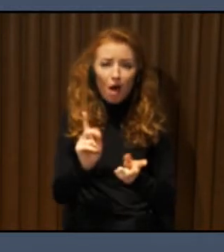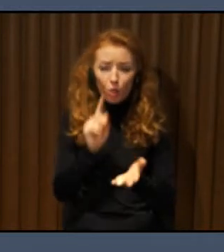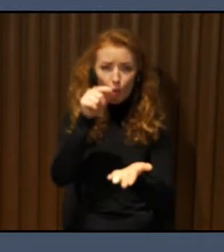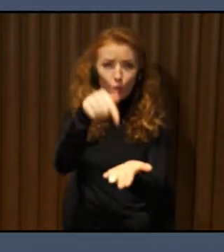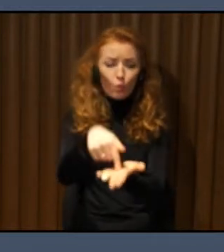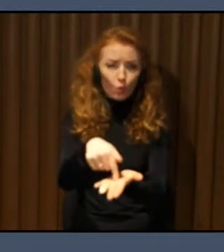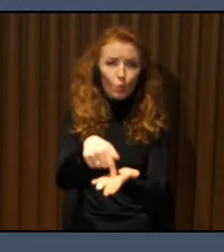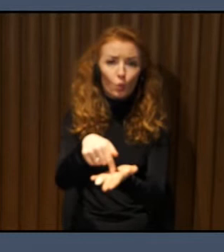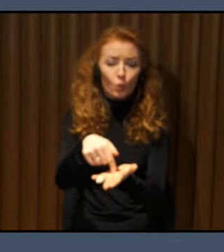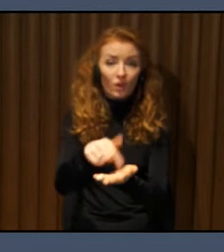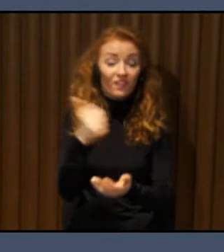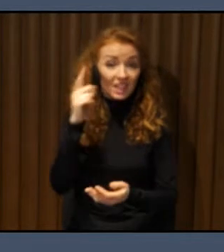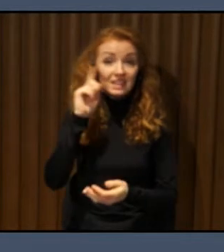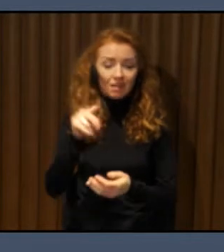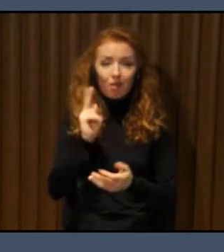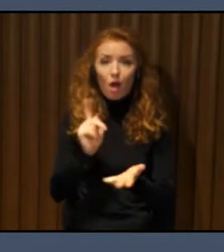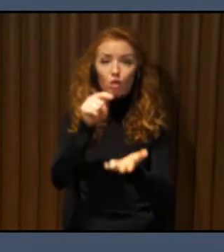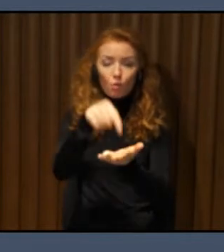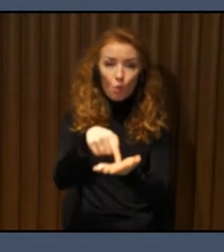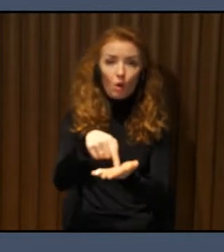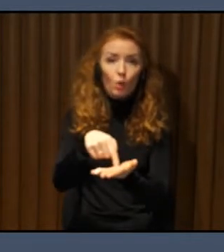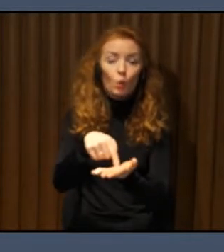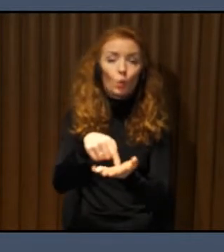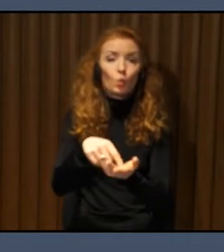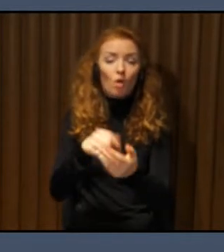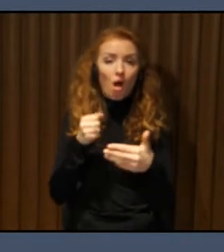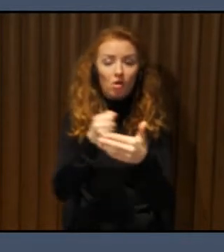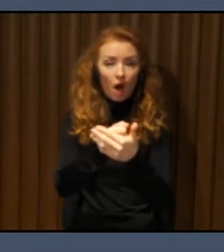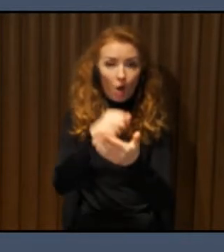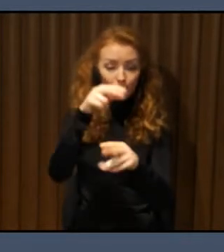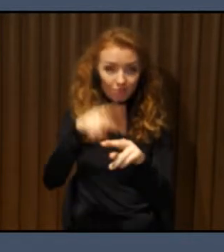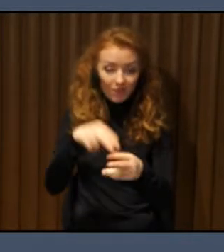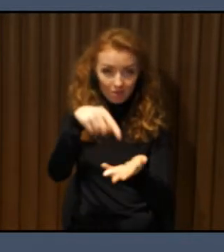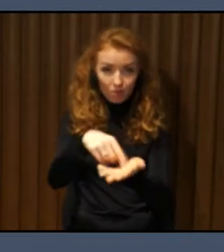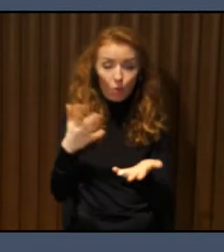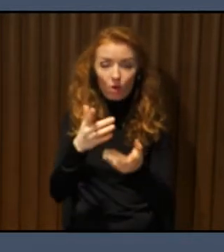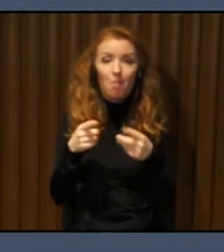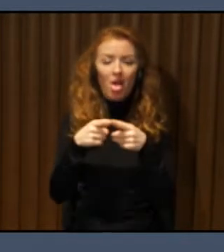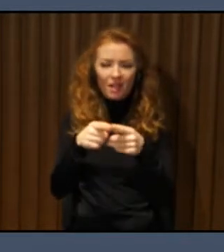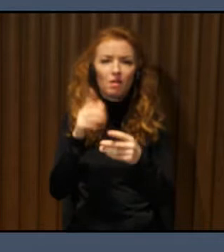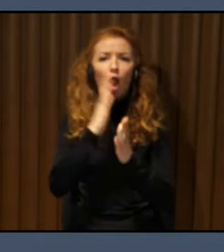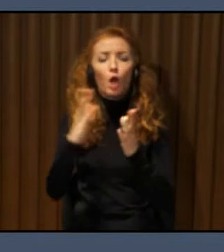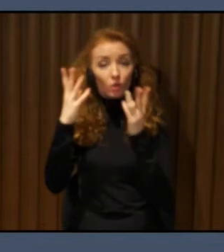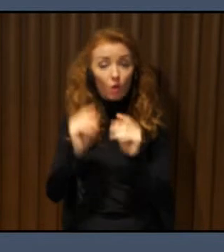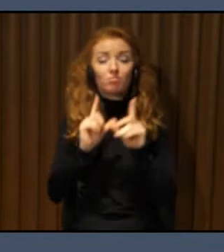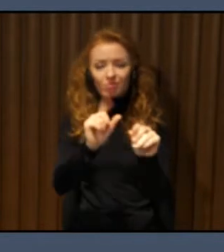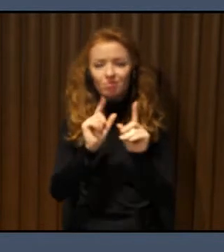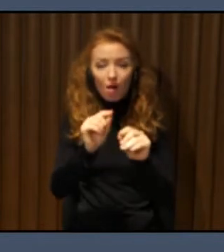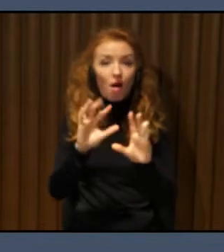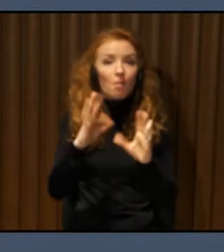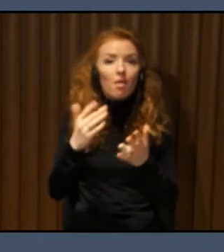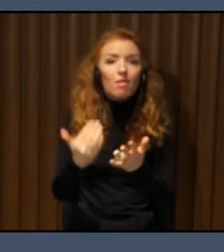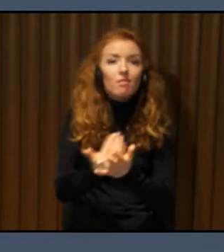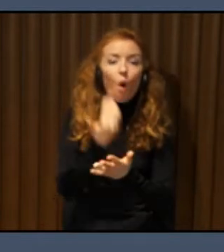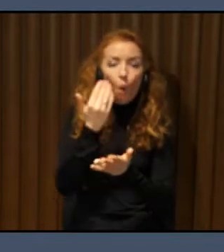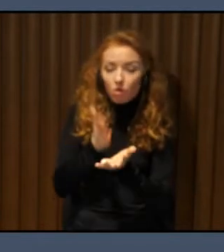new destination, it's quite a challenge to have access to those information. Can I go to this place if I'm in a wheelchair? If I'm